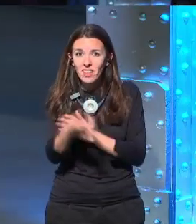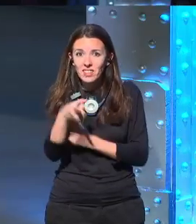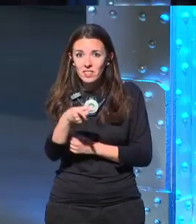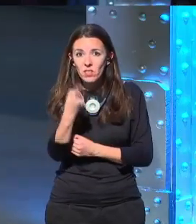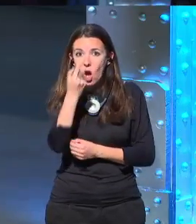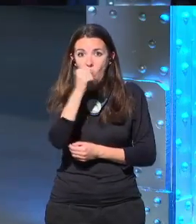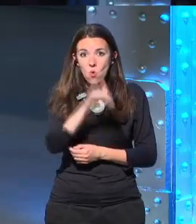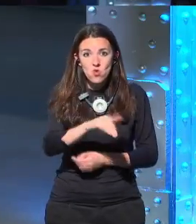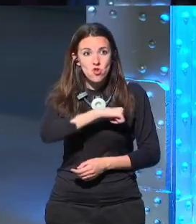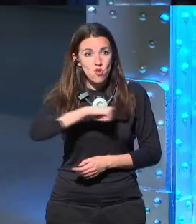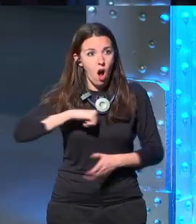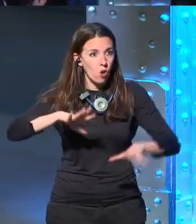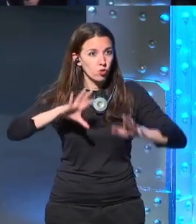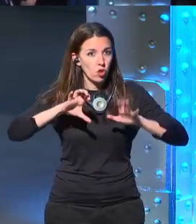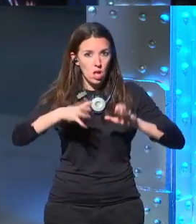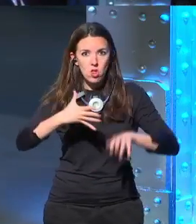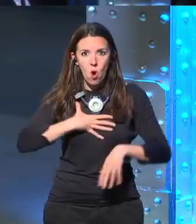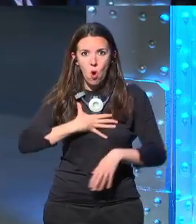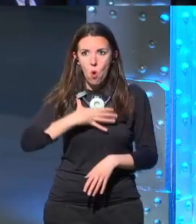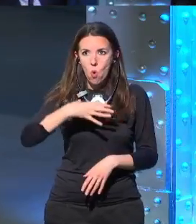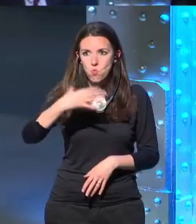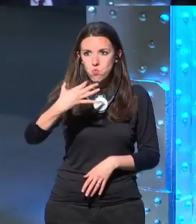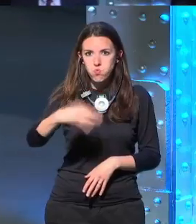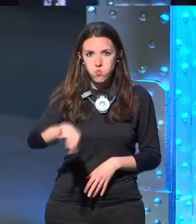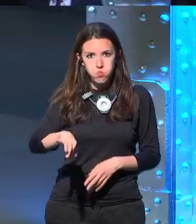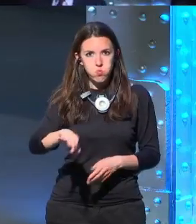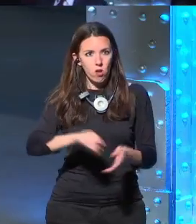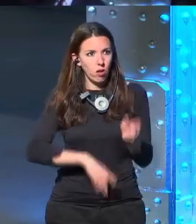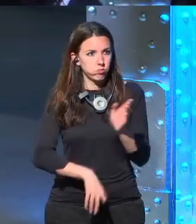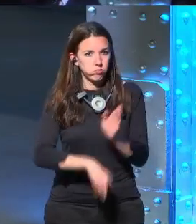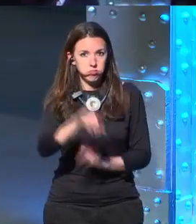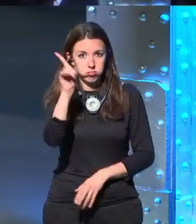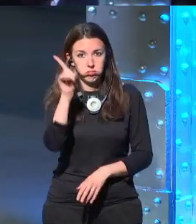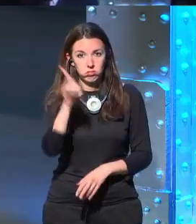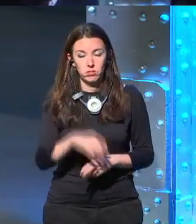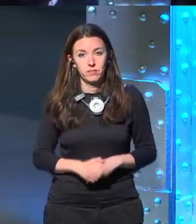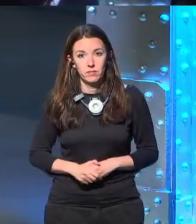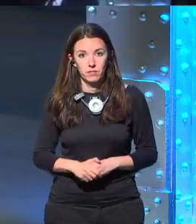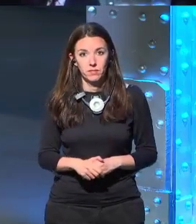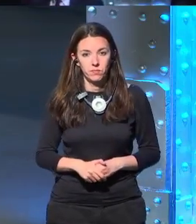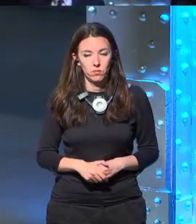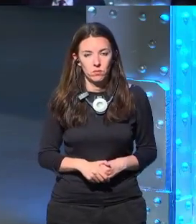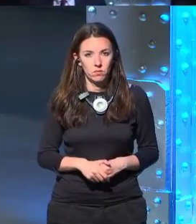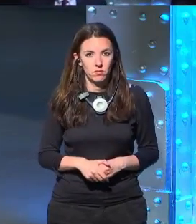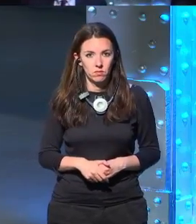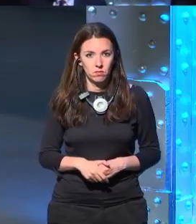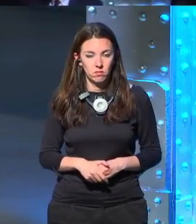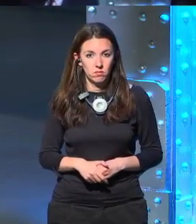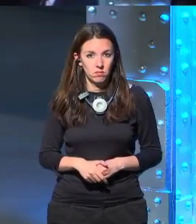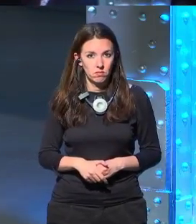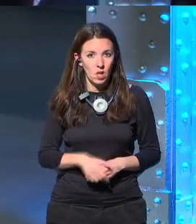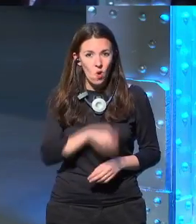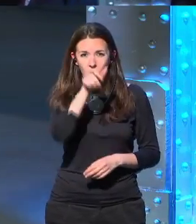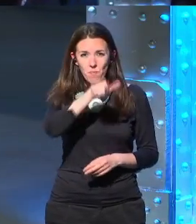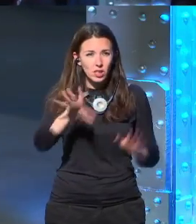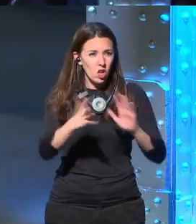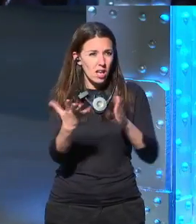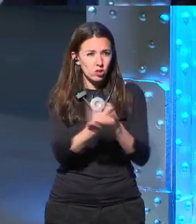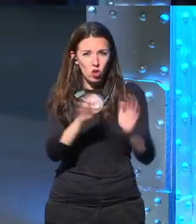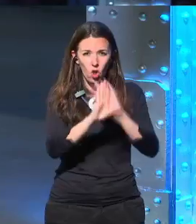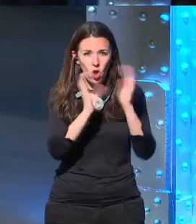born, Constantinople falls. So people are flooding into Florence from the Arab world, bringing things like